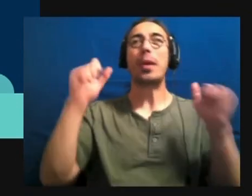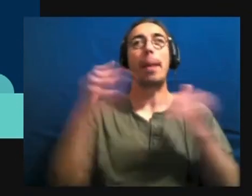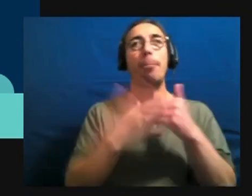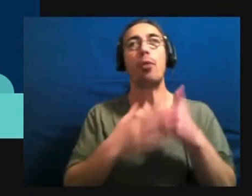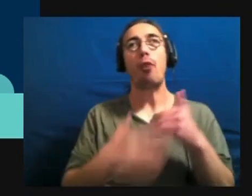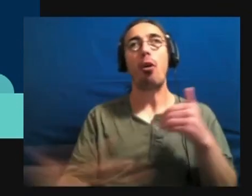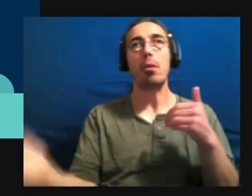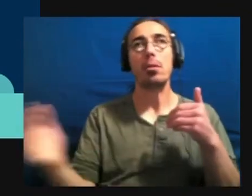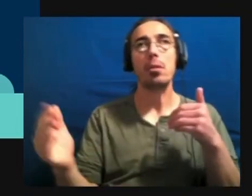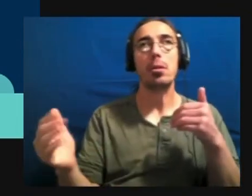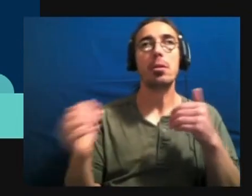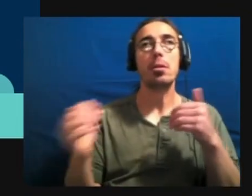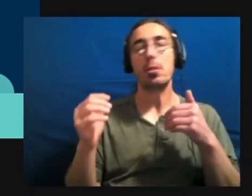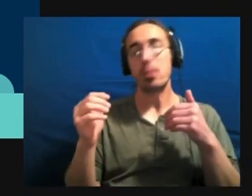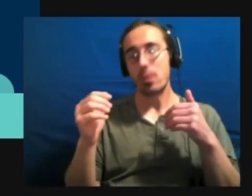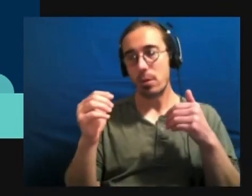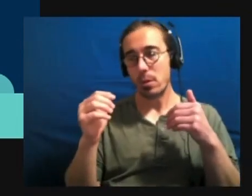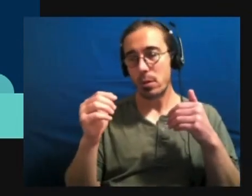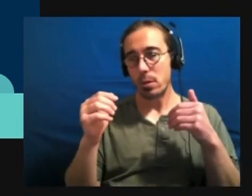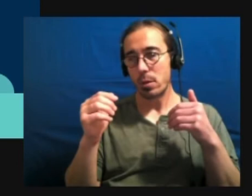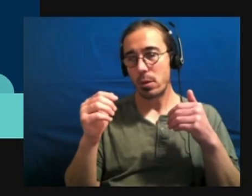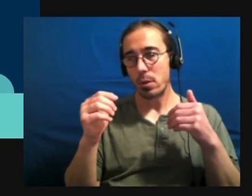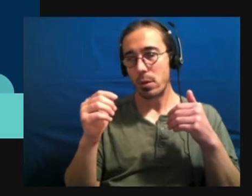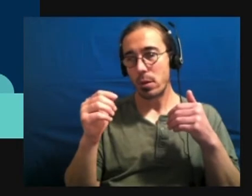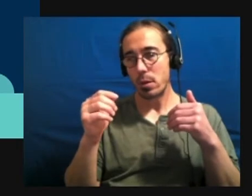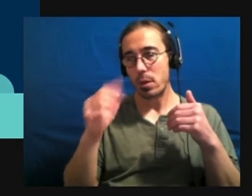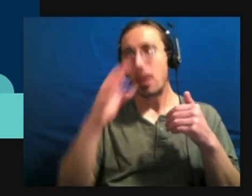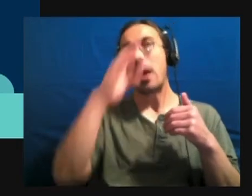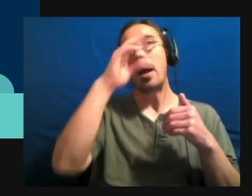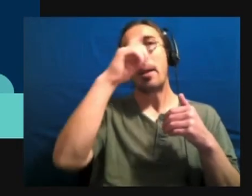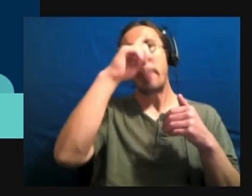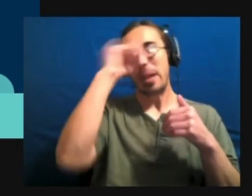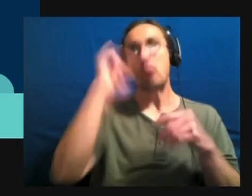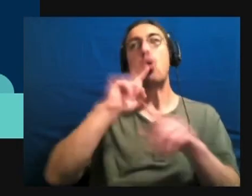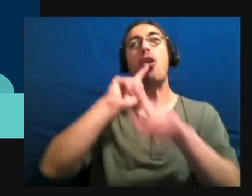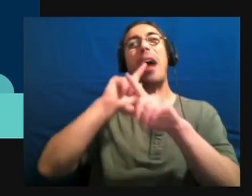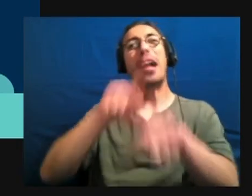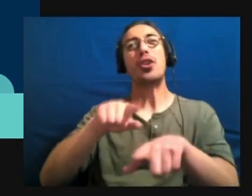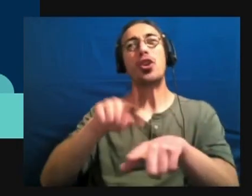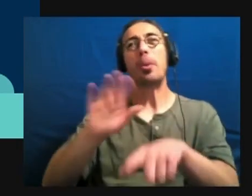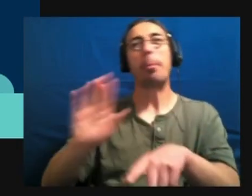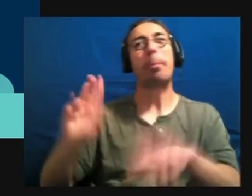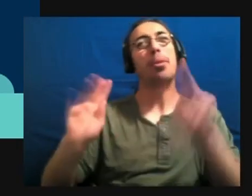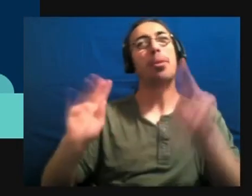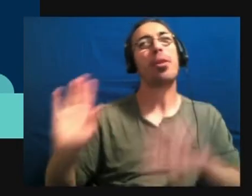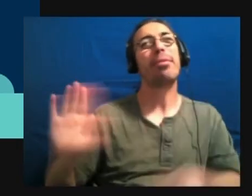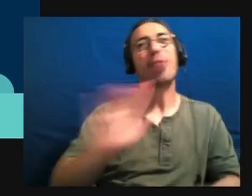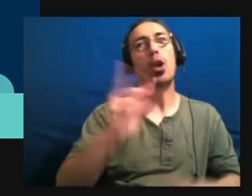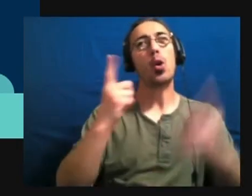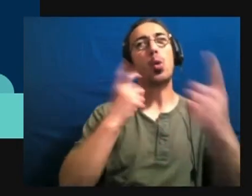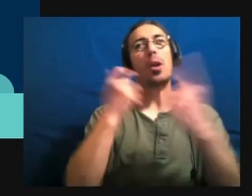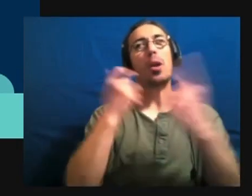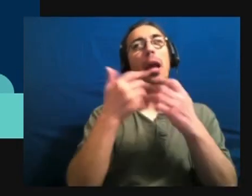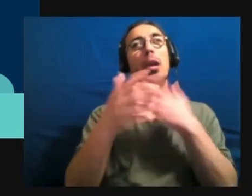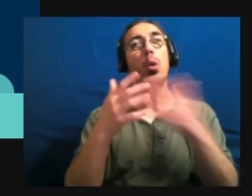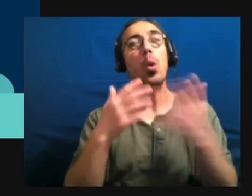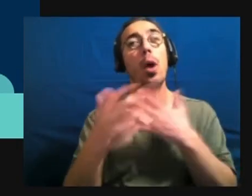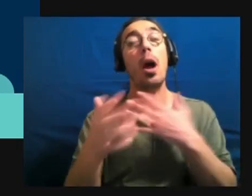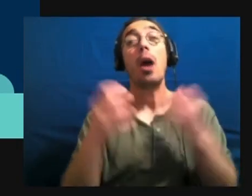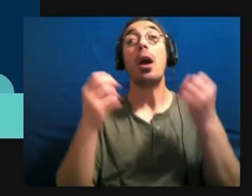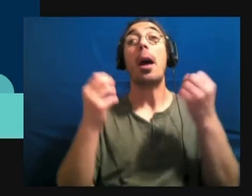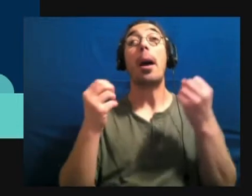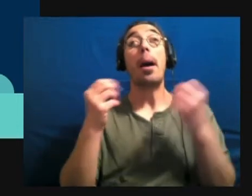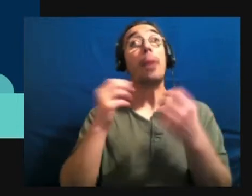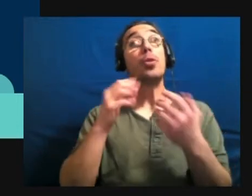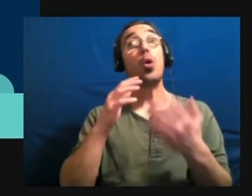on since we're going to answer this question anyway. So meeting milestones,